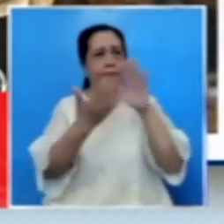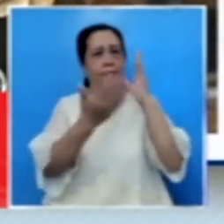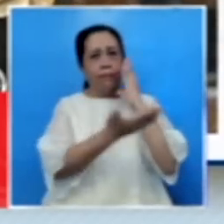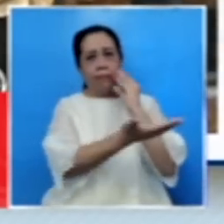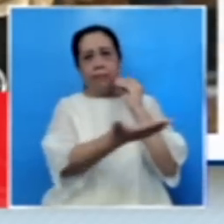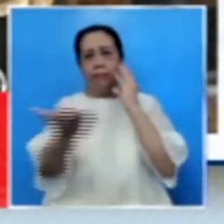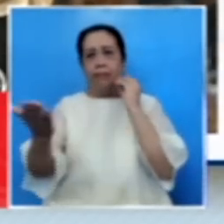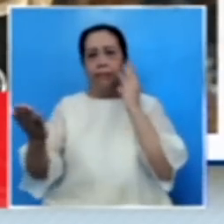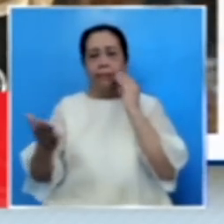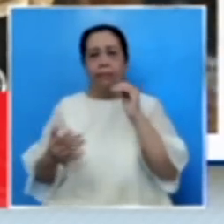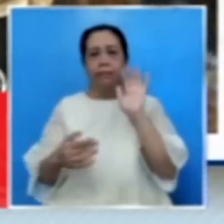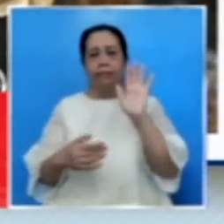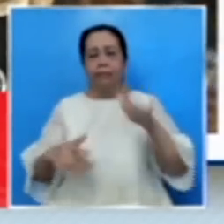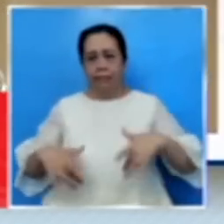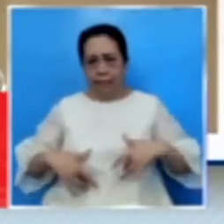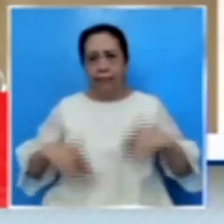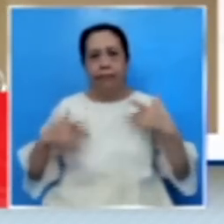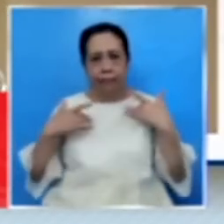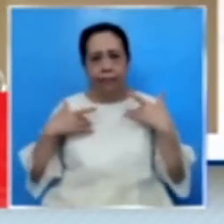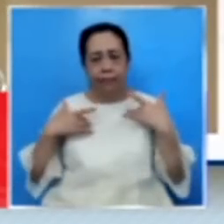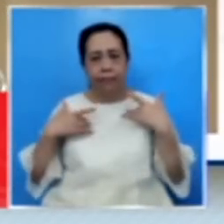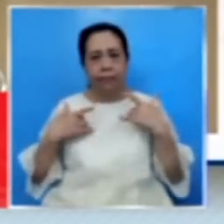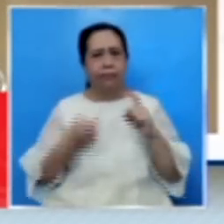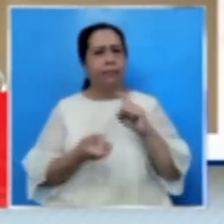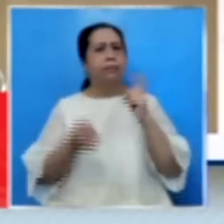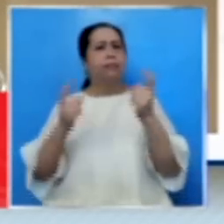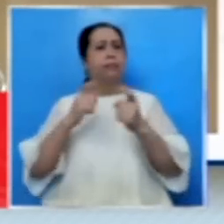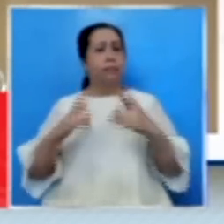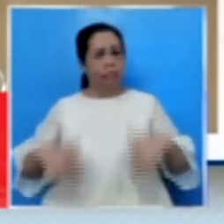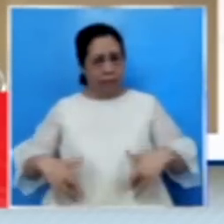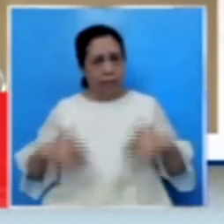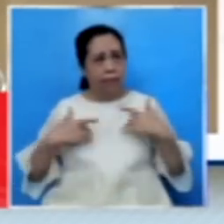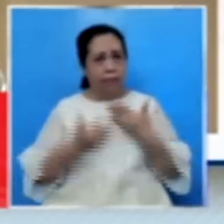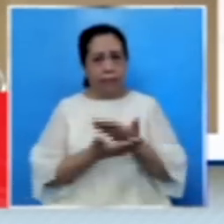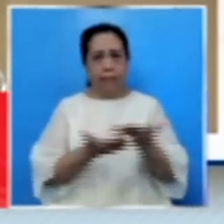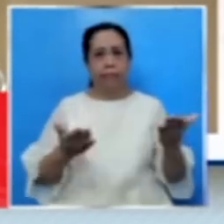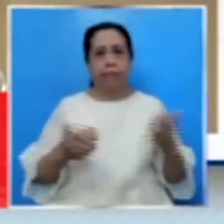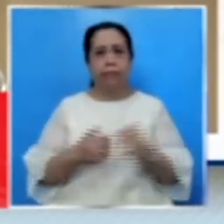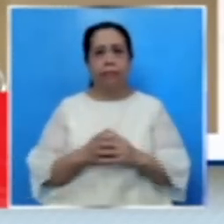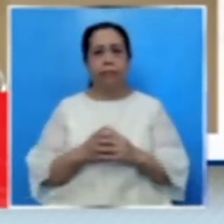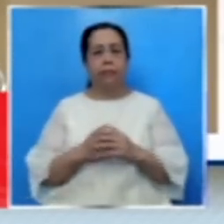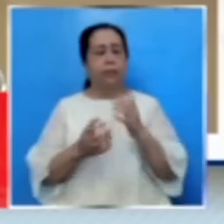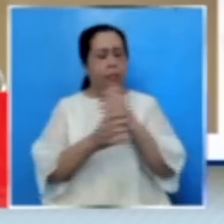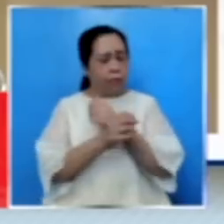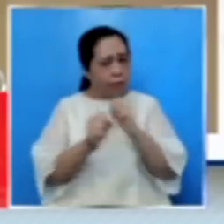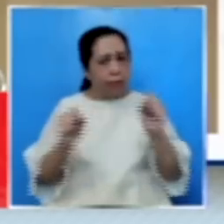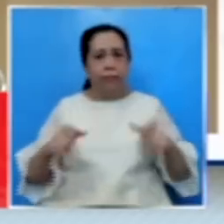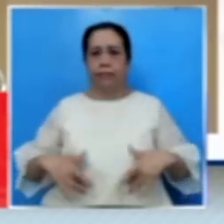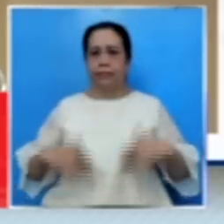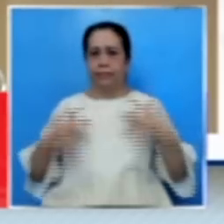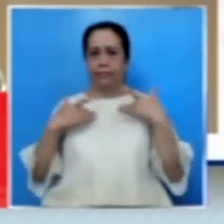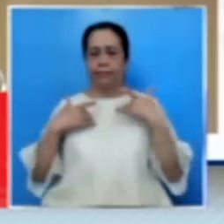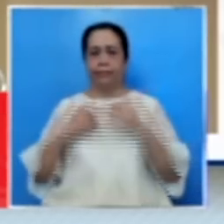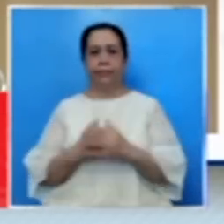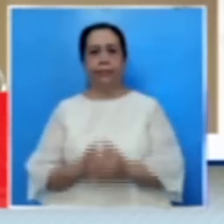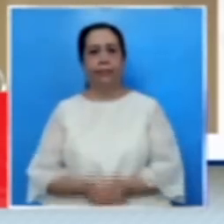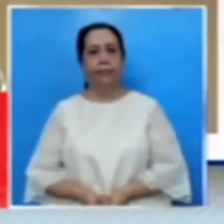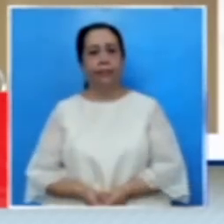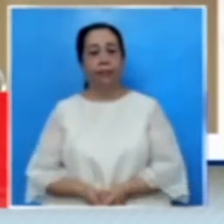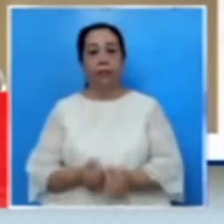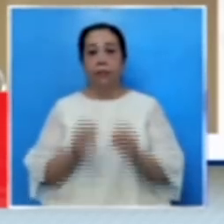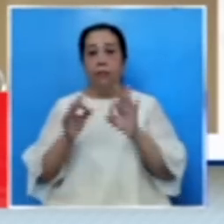lives, to change lives, to save lives. If you